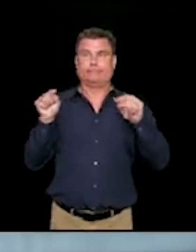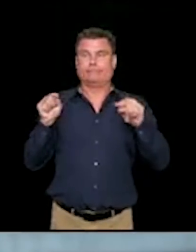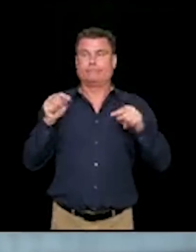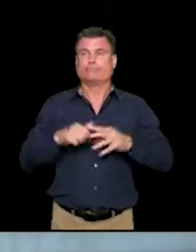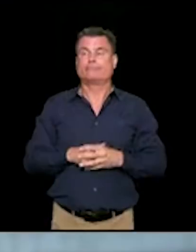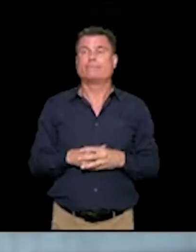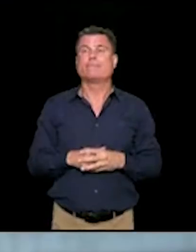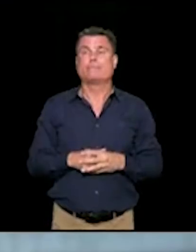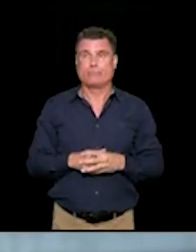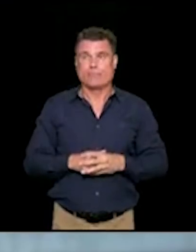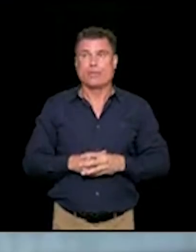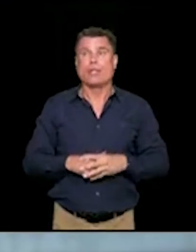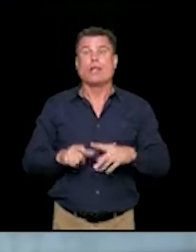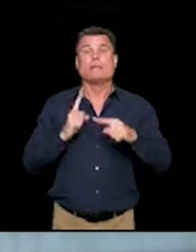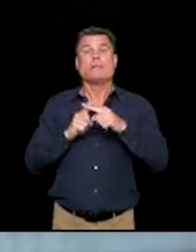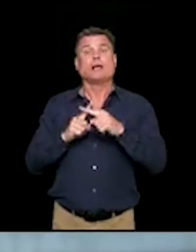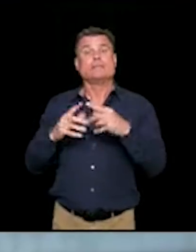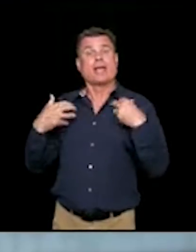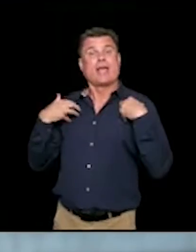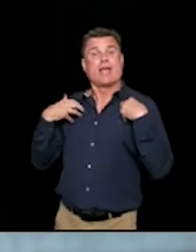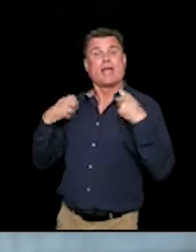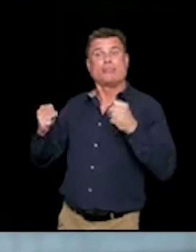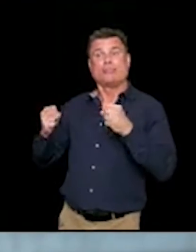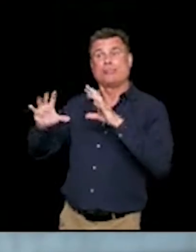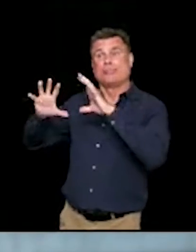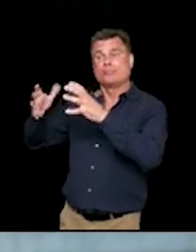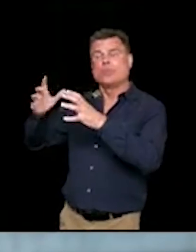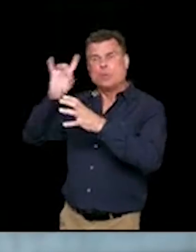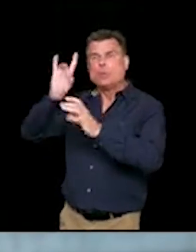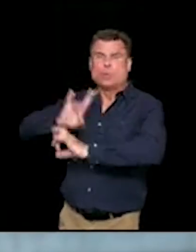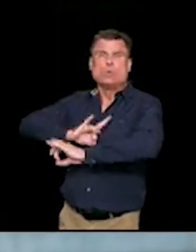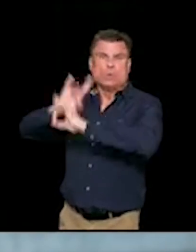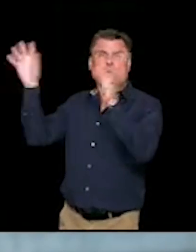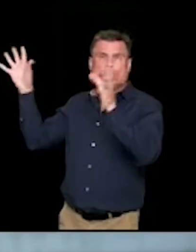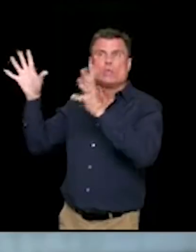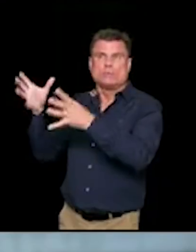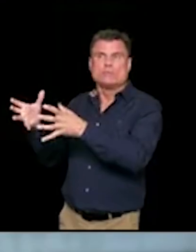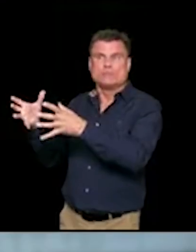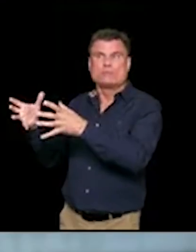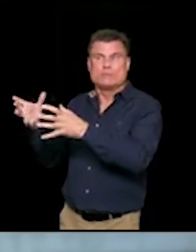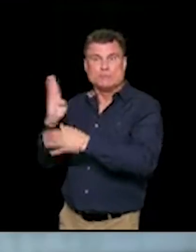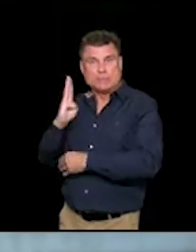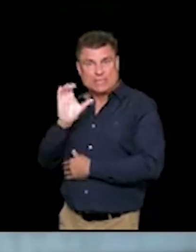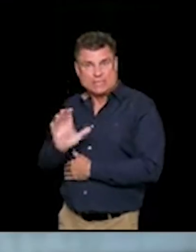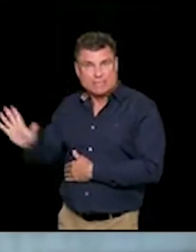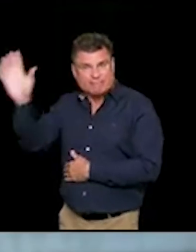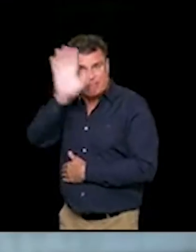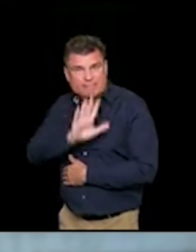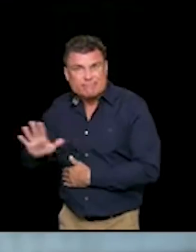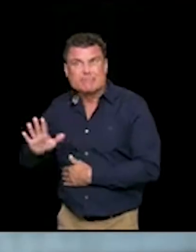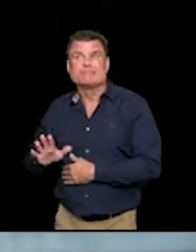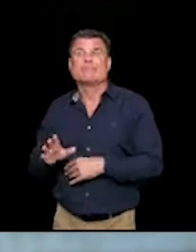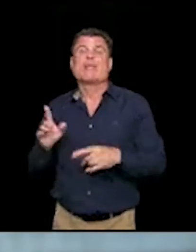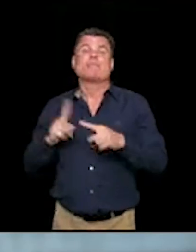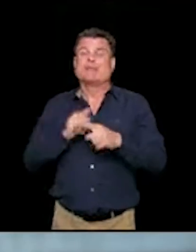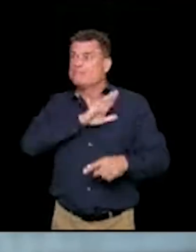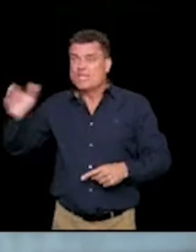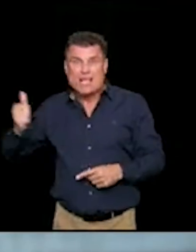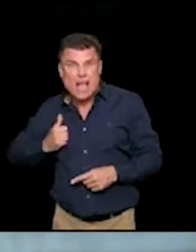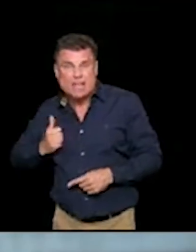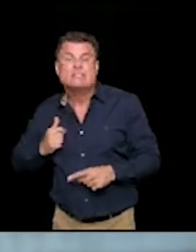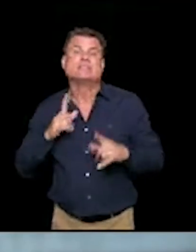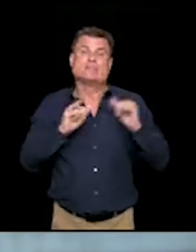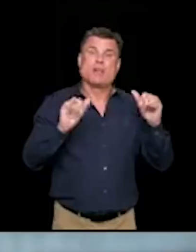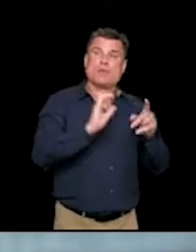taking a significant toll in urban and rural and remote communities in British Columbia and right across